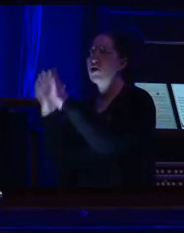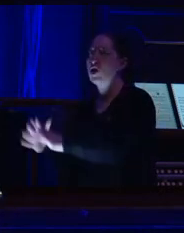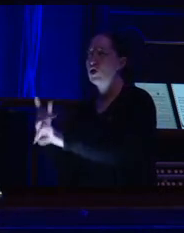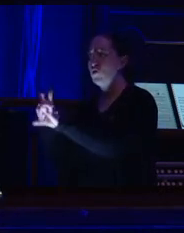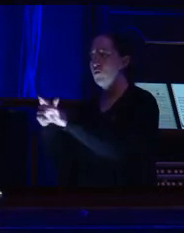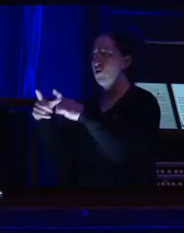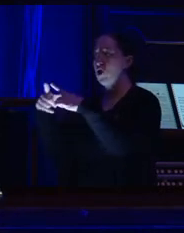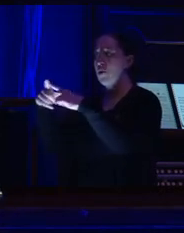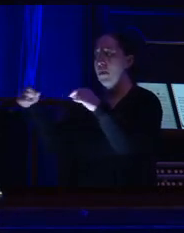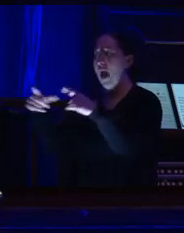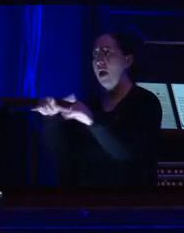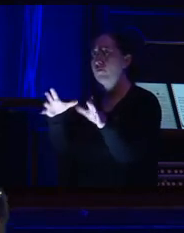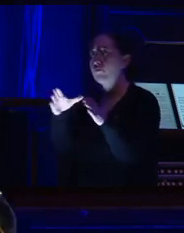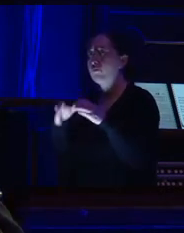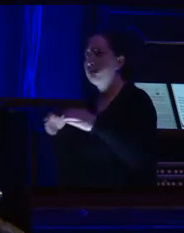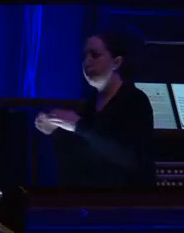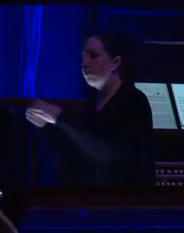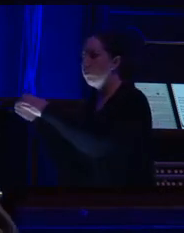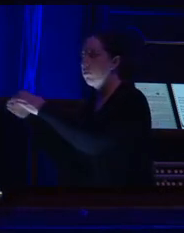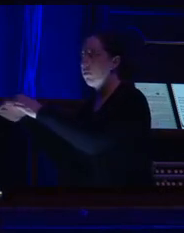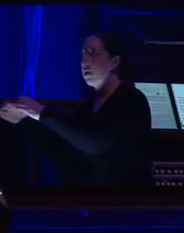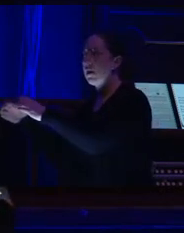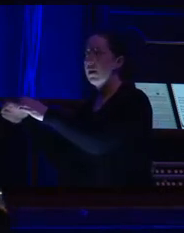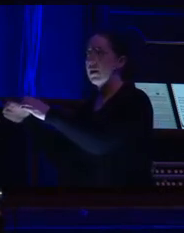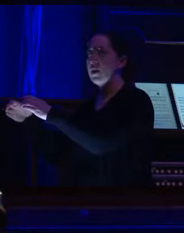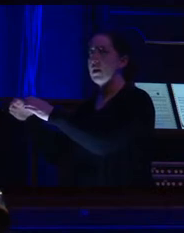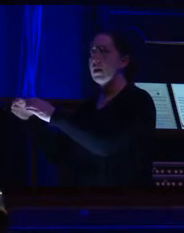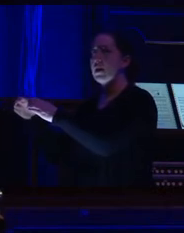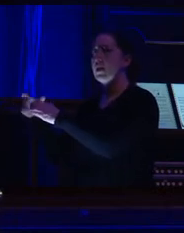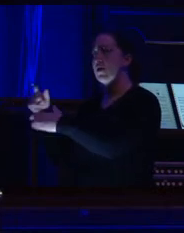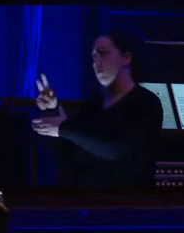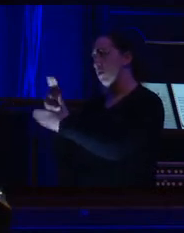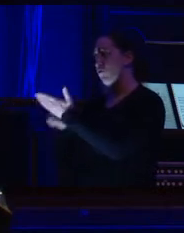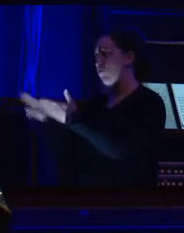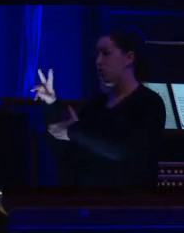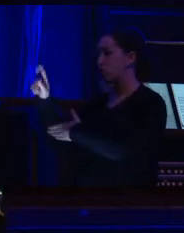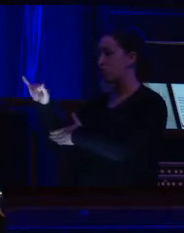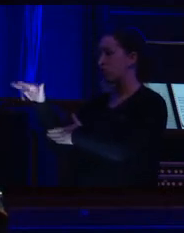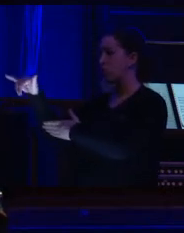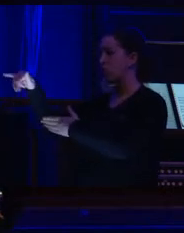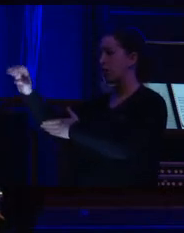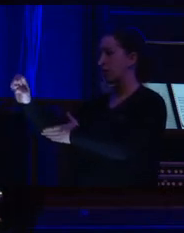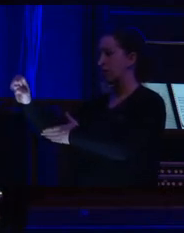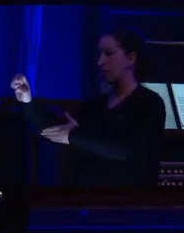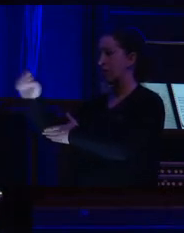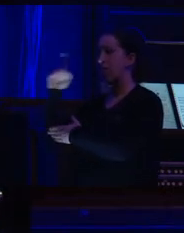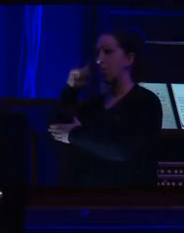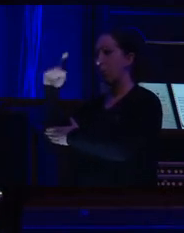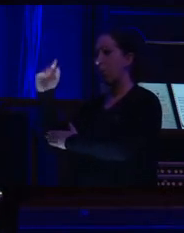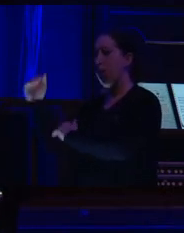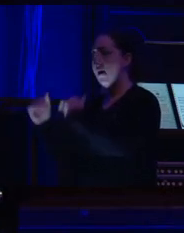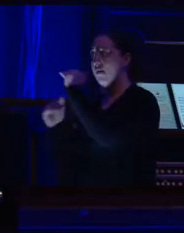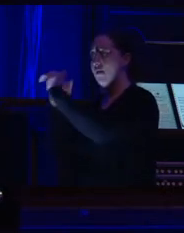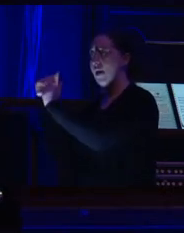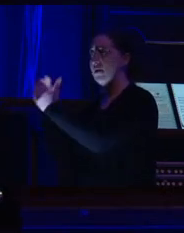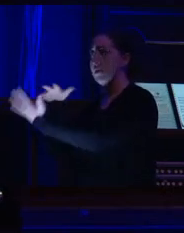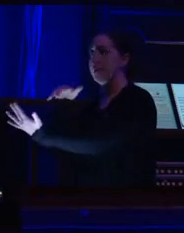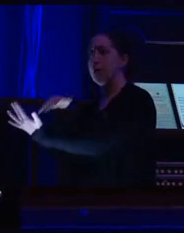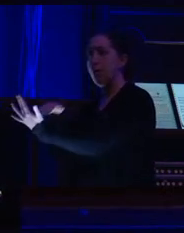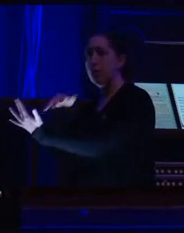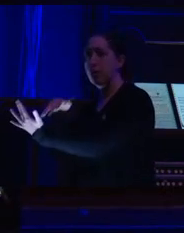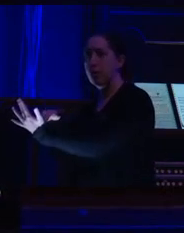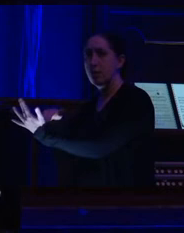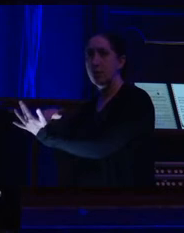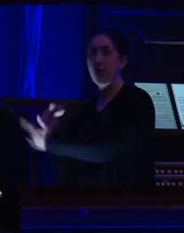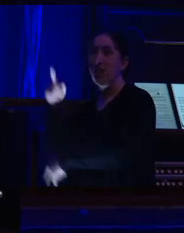Japan, to be invited to be visiting members of the Princeton Institute for Advanced Study. For those of